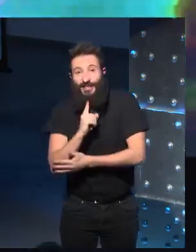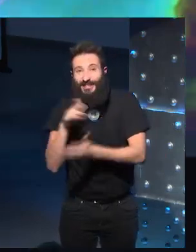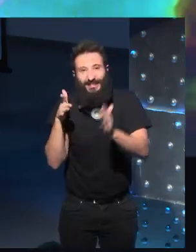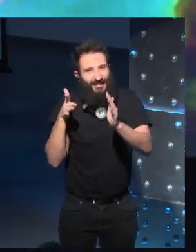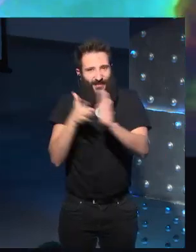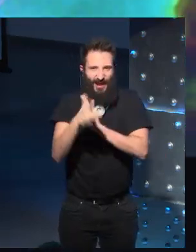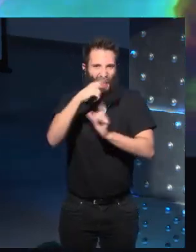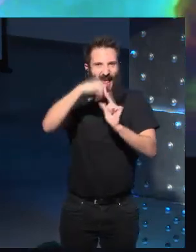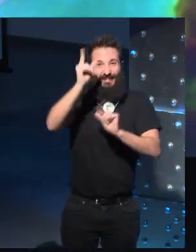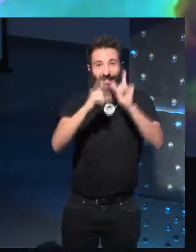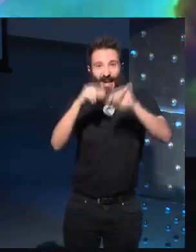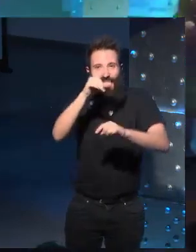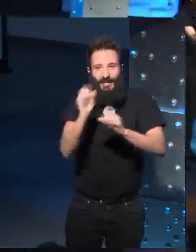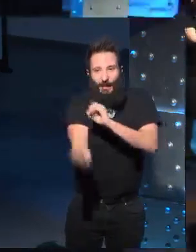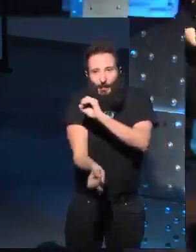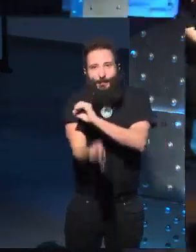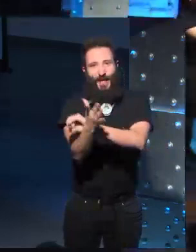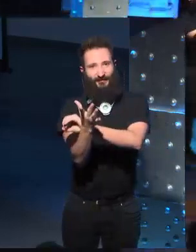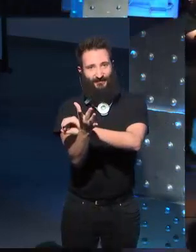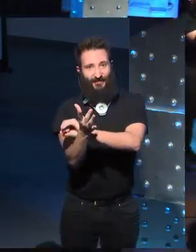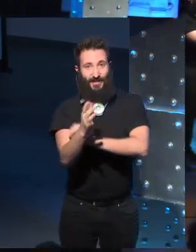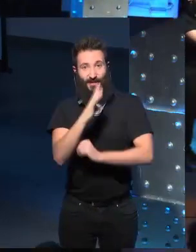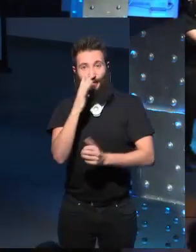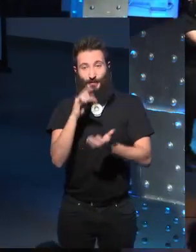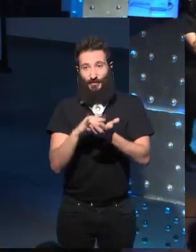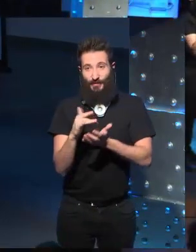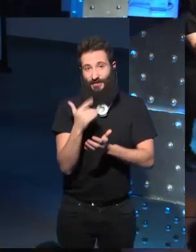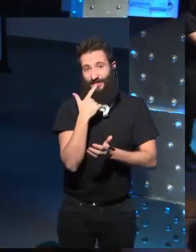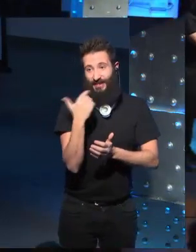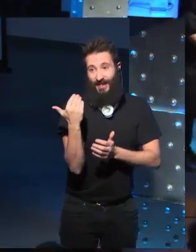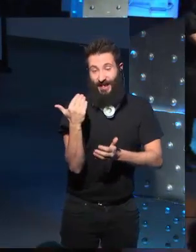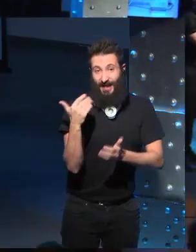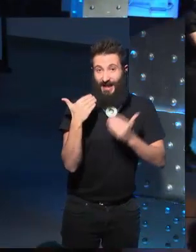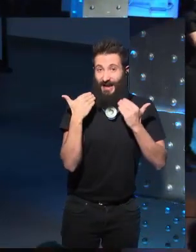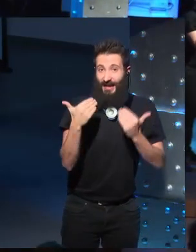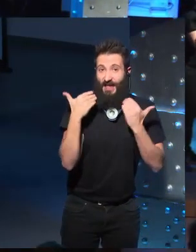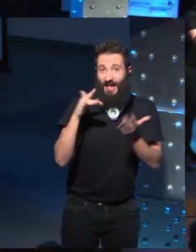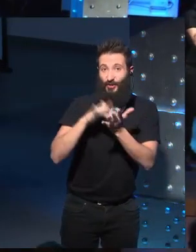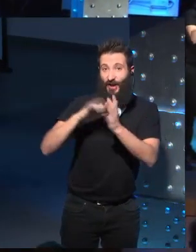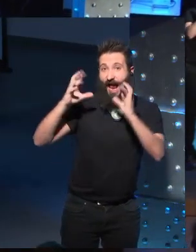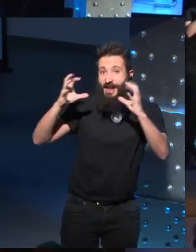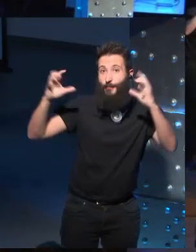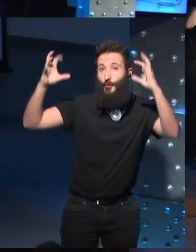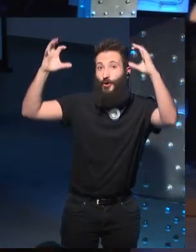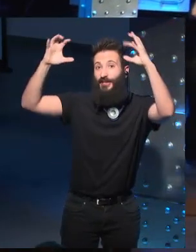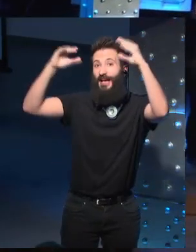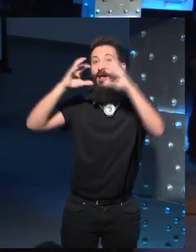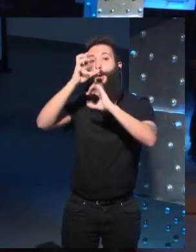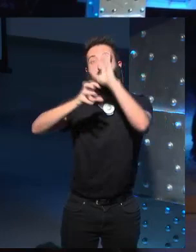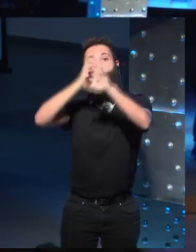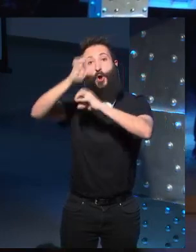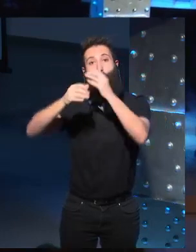stars that came out of this cloud made out of the dust of stars that exploded. Now, if we